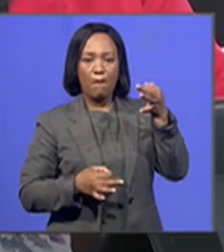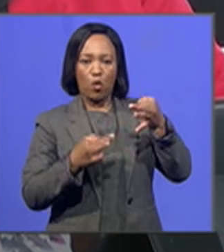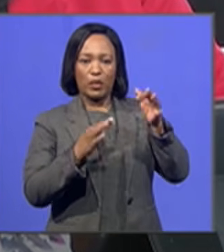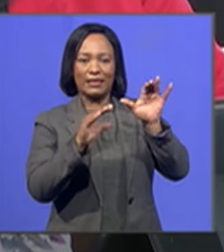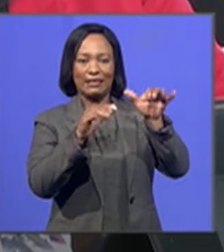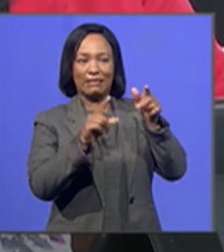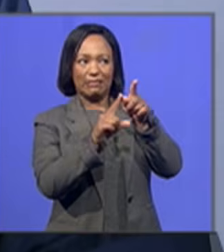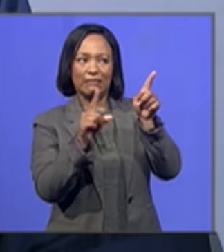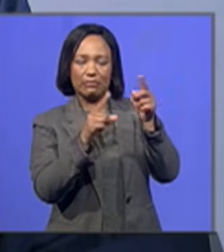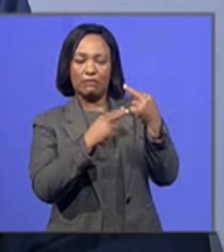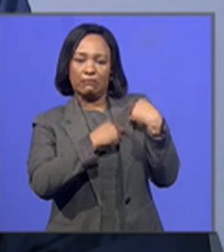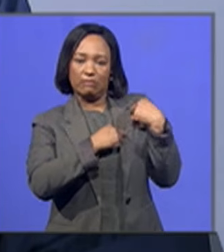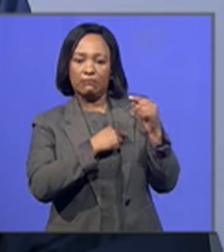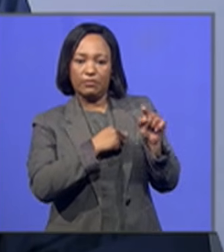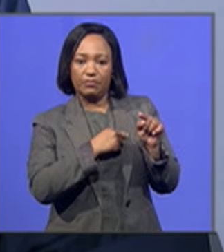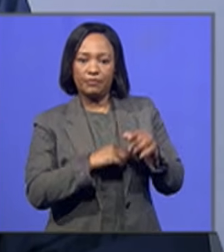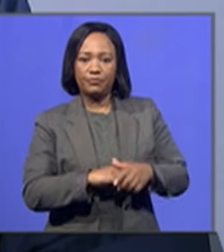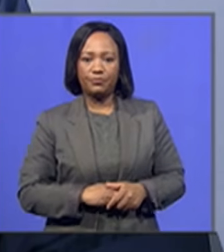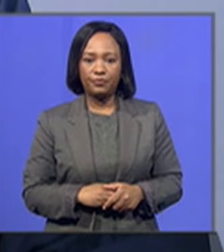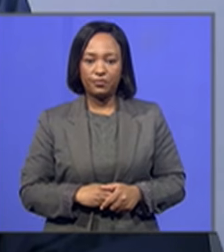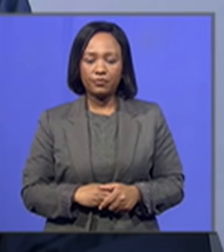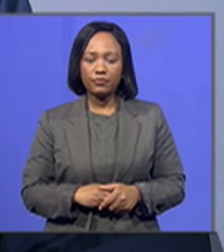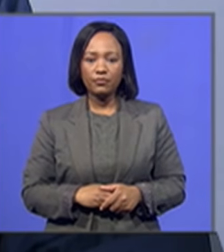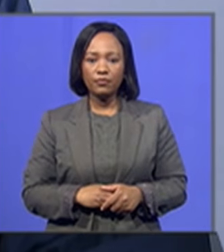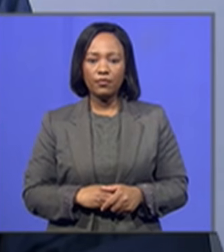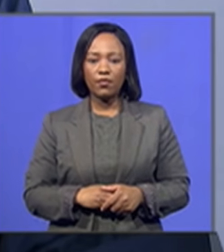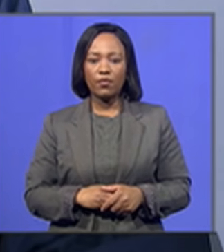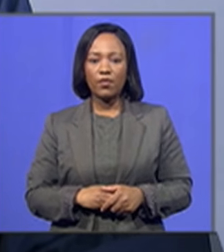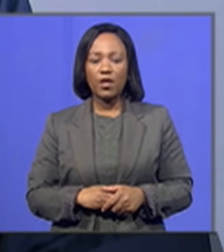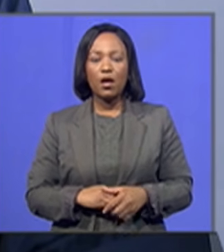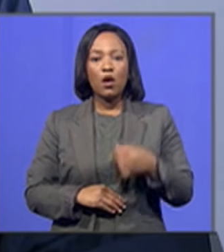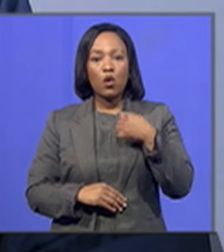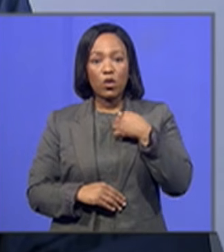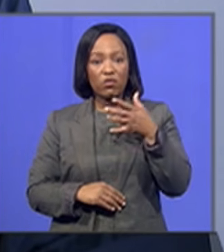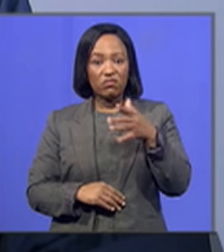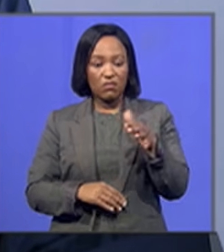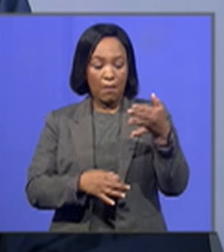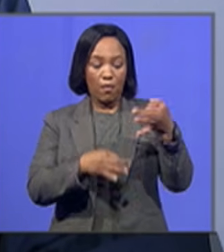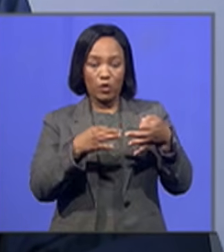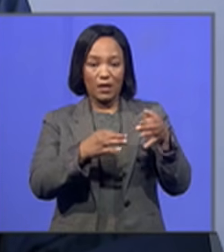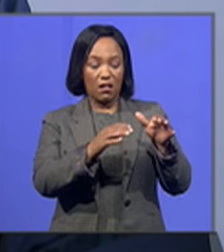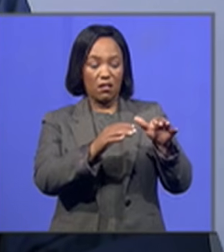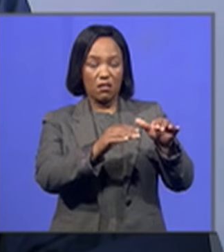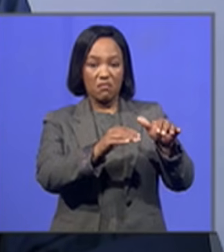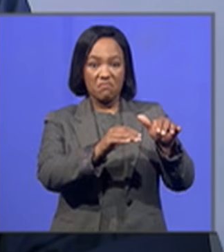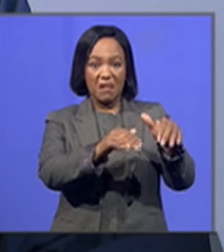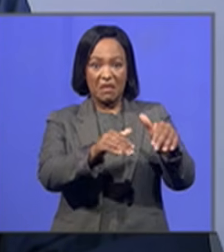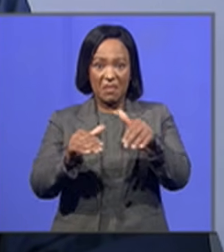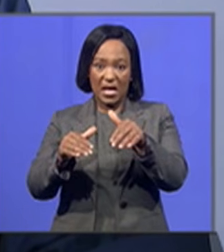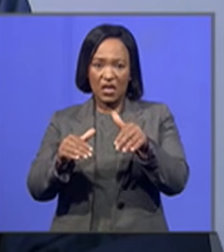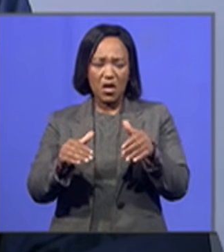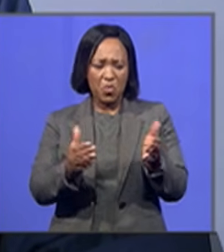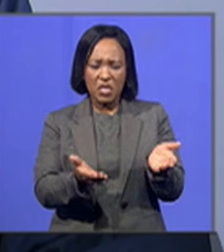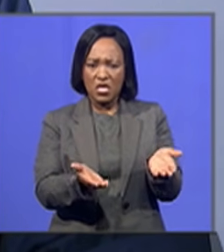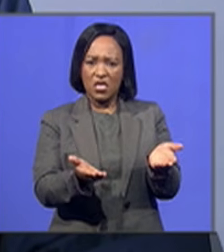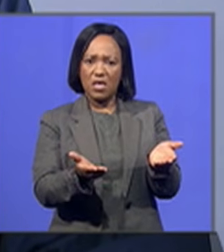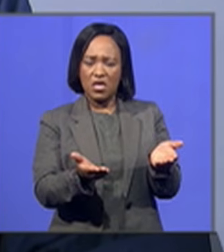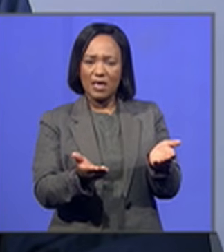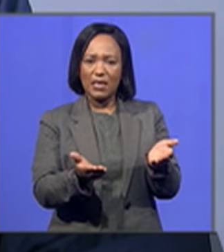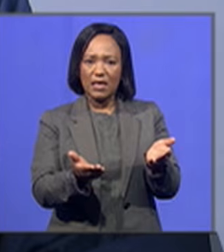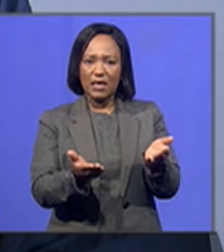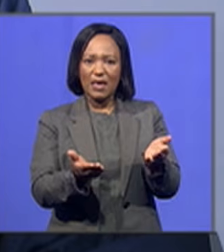boradipolotiki. Re tseile di-political party ra di beya ko pele. Now the political parties